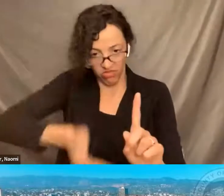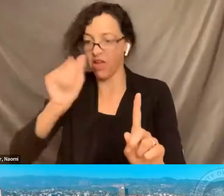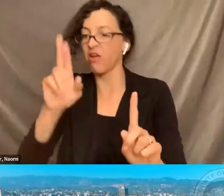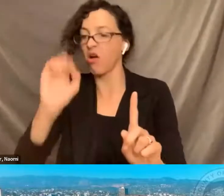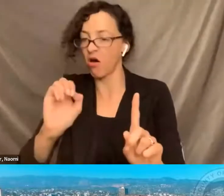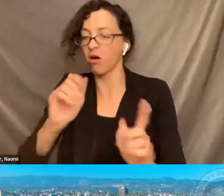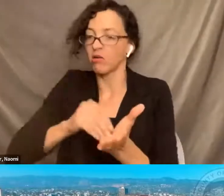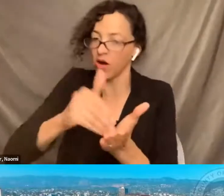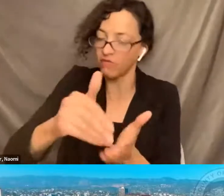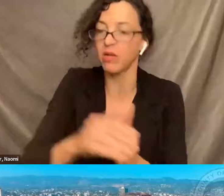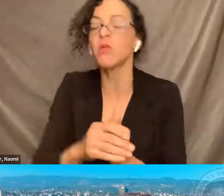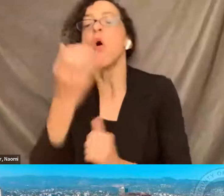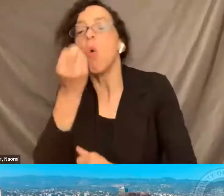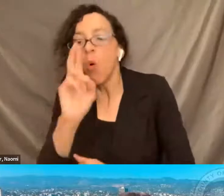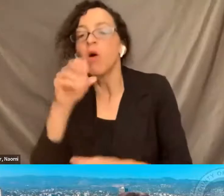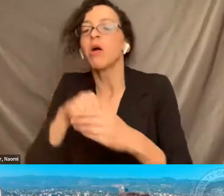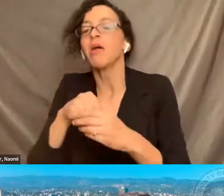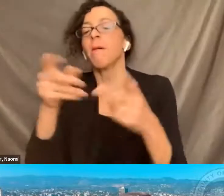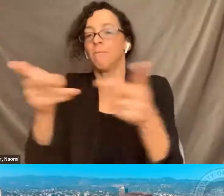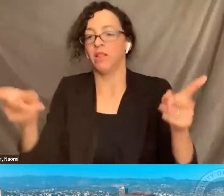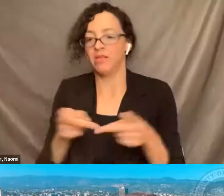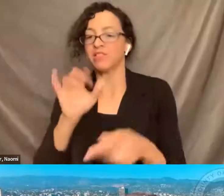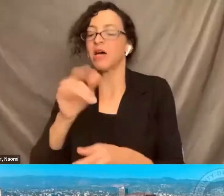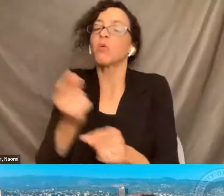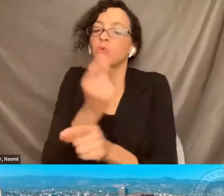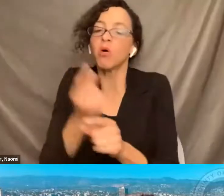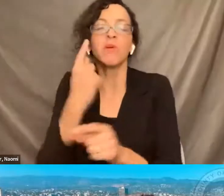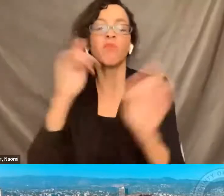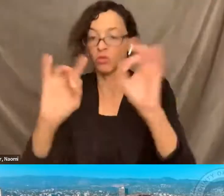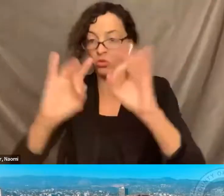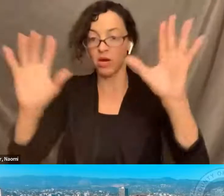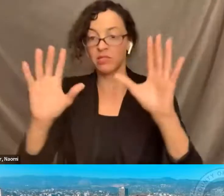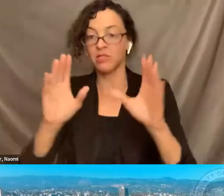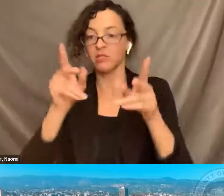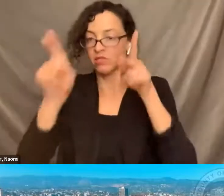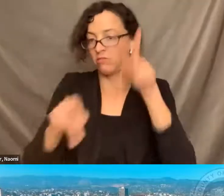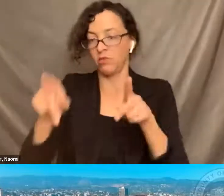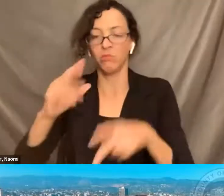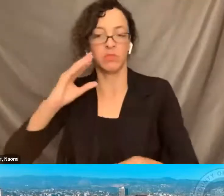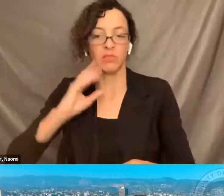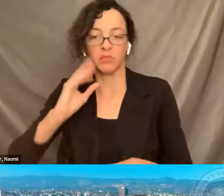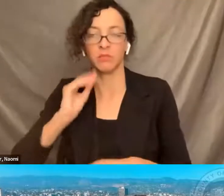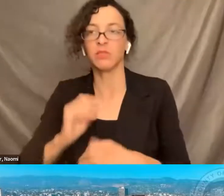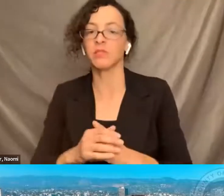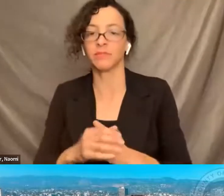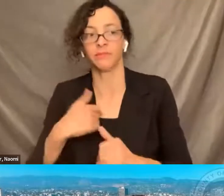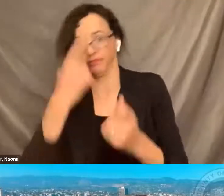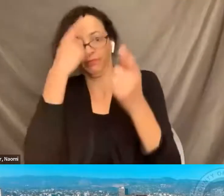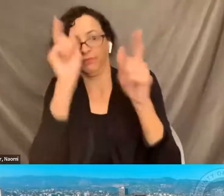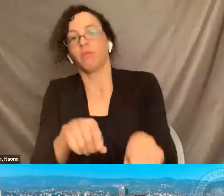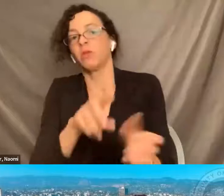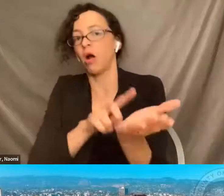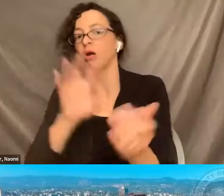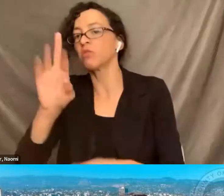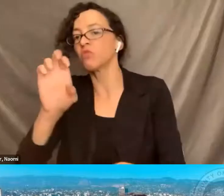are appropriate for the crisis they're experiencing. So I'm with Dr. Freeman. This is